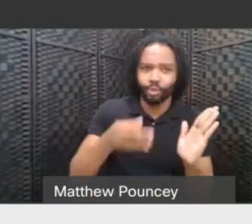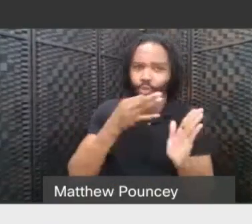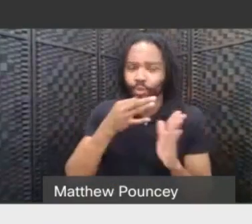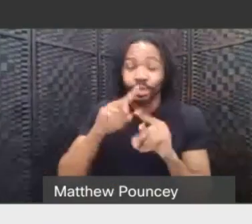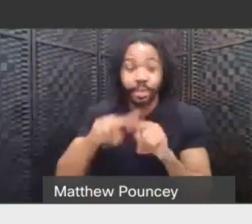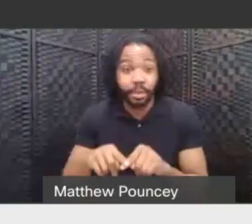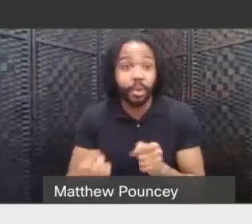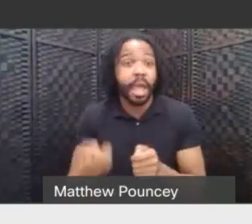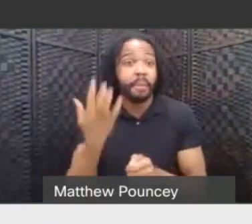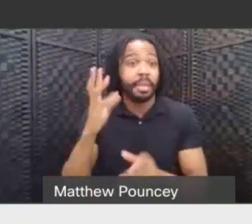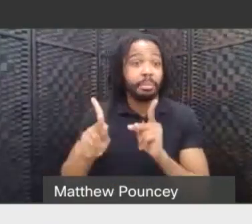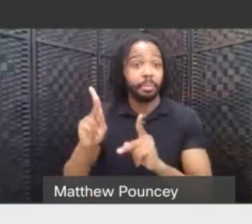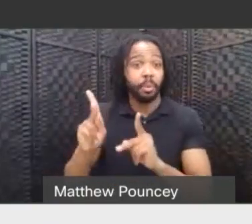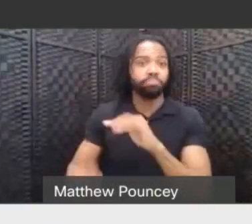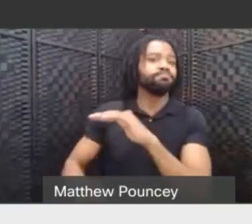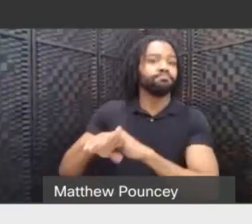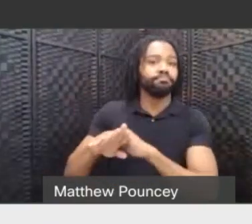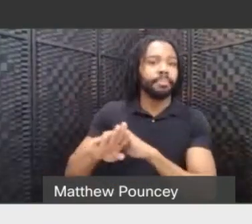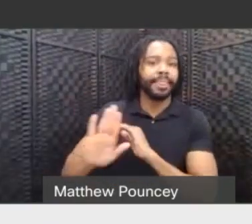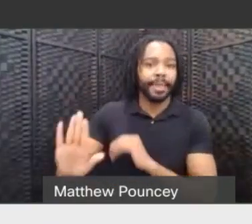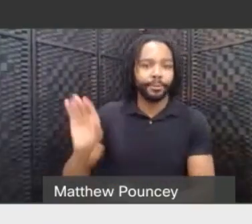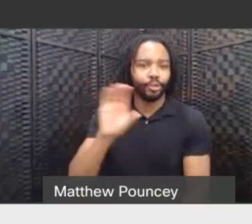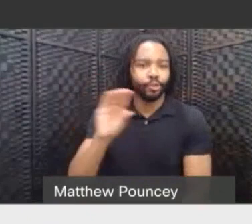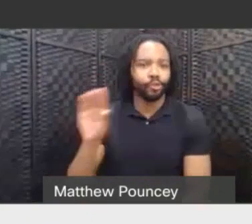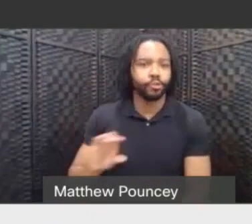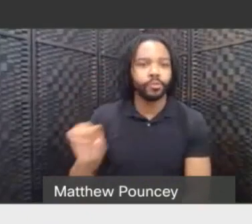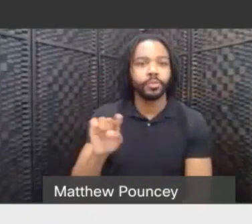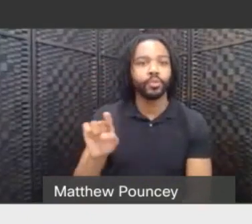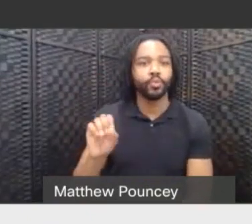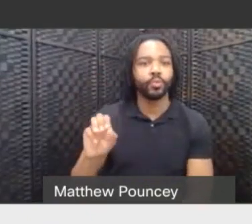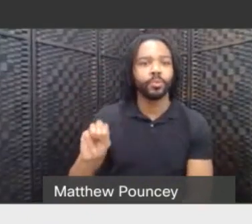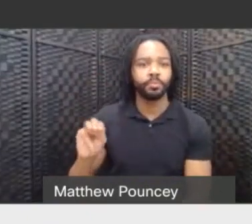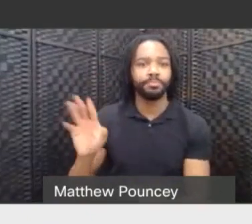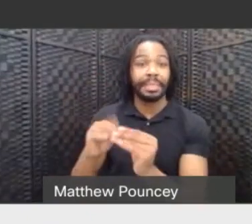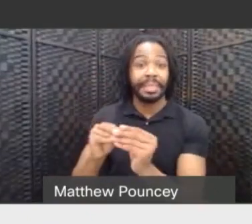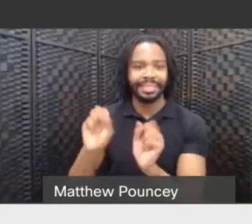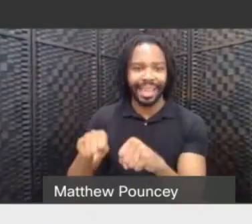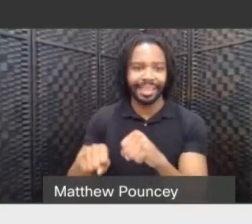their Zoom call can manage.